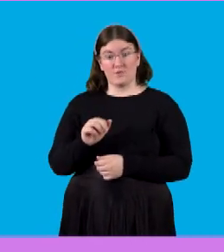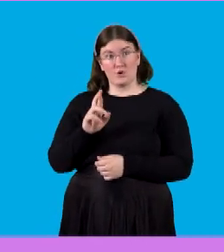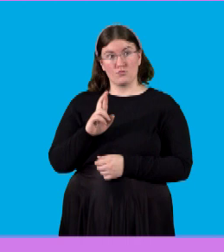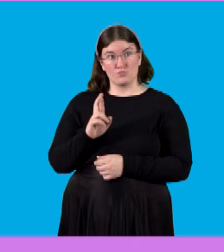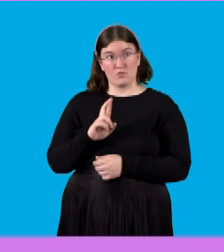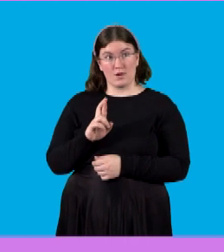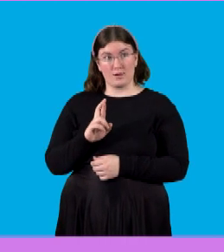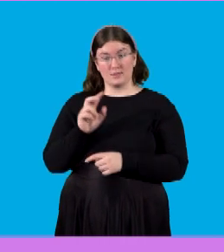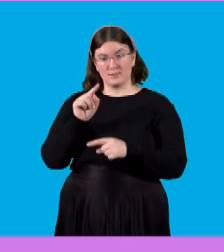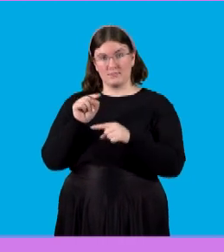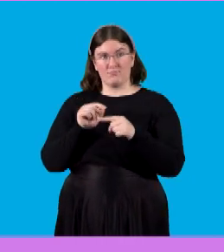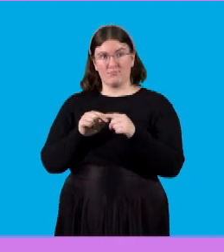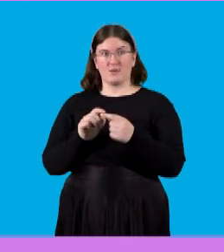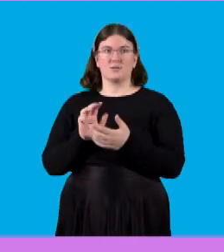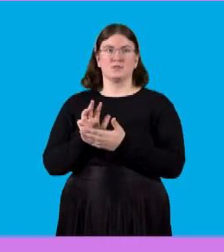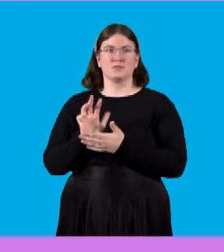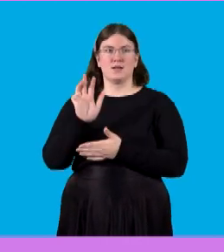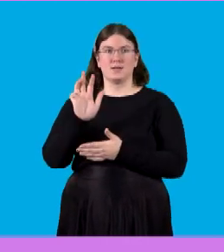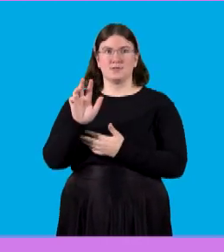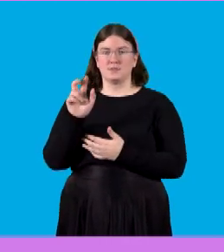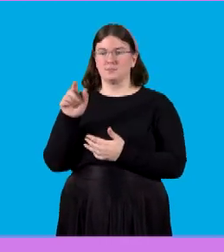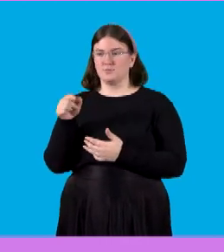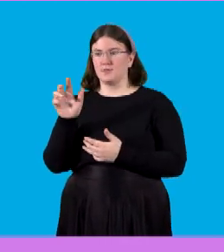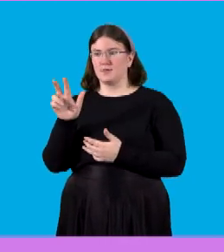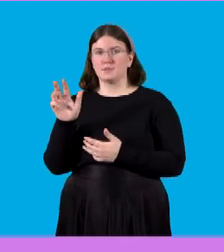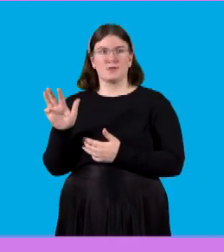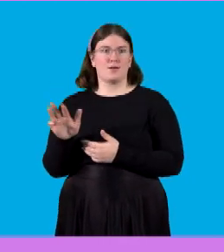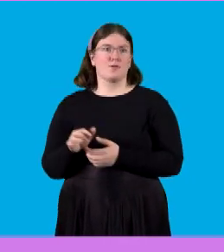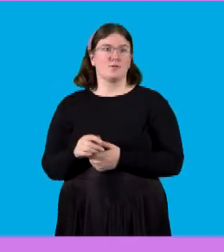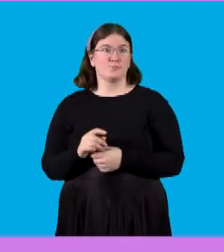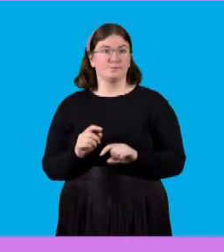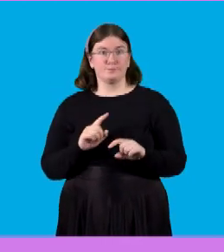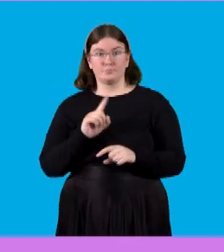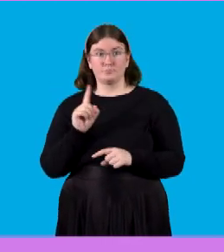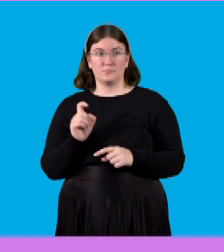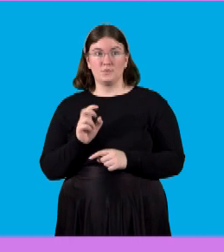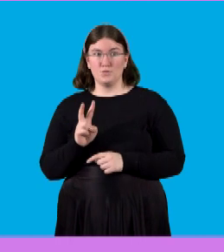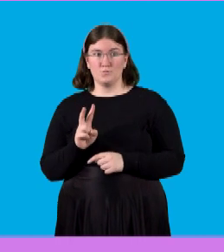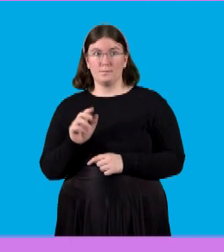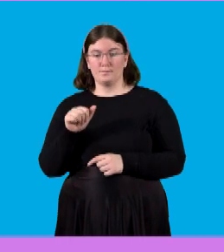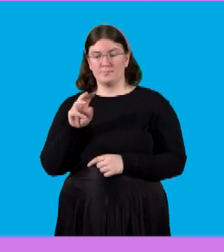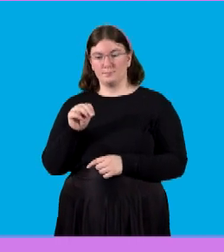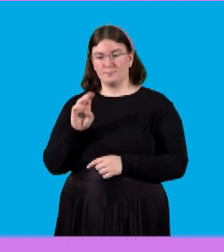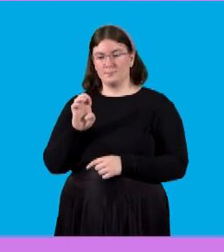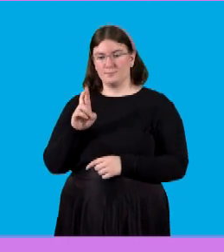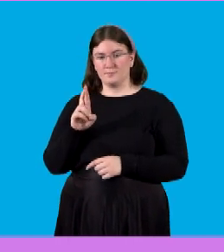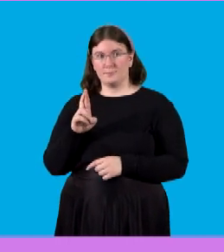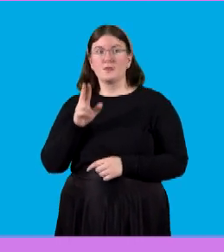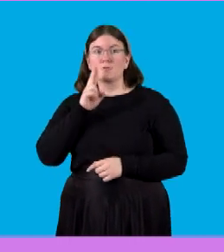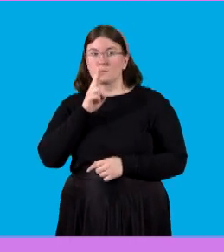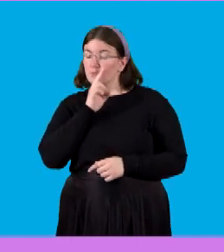I divided by the 1989. Right, question number 2. Amber's uncle gave